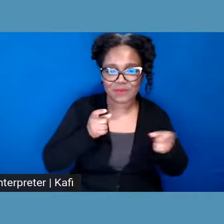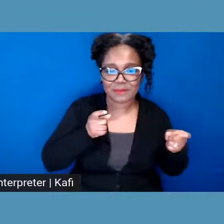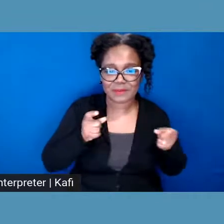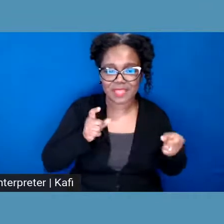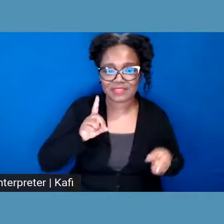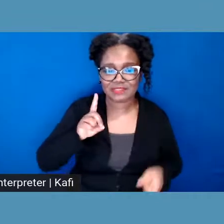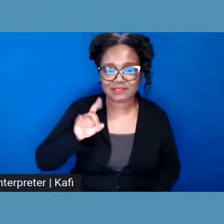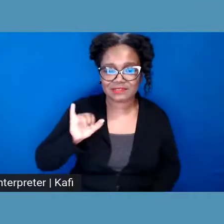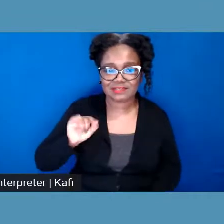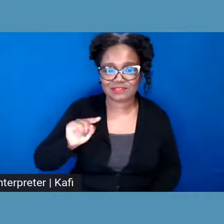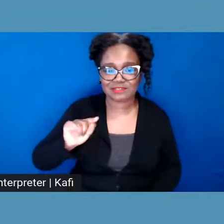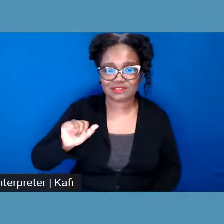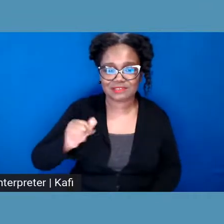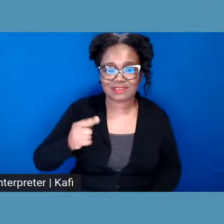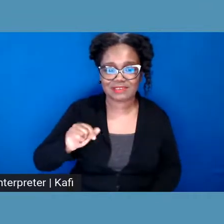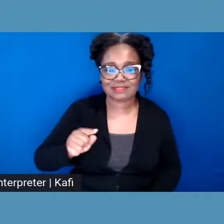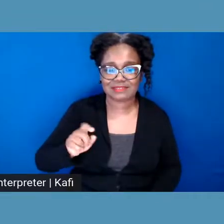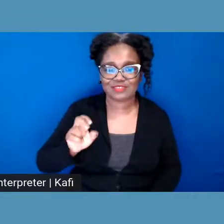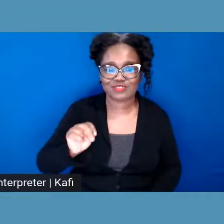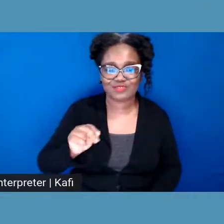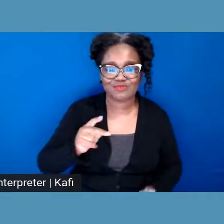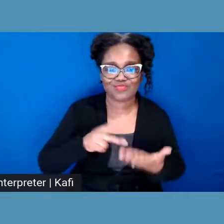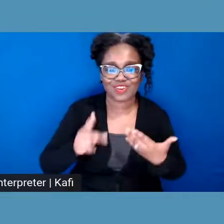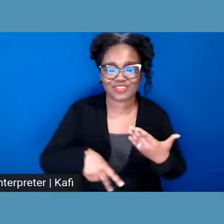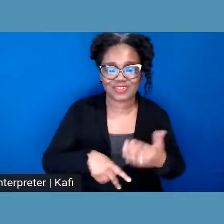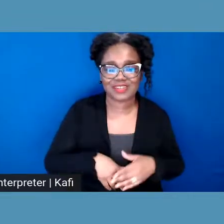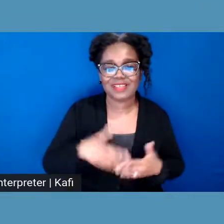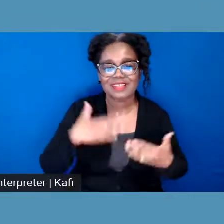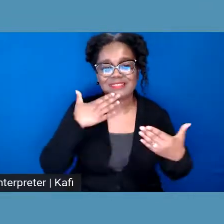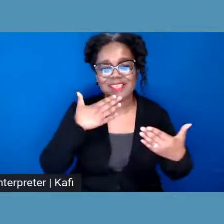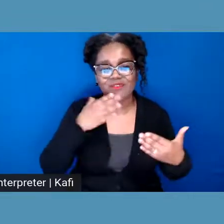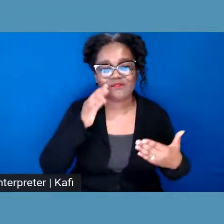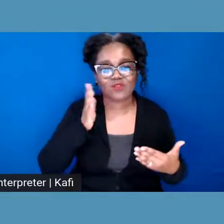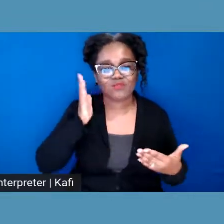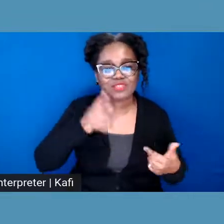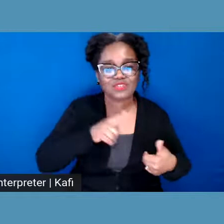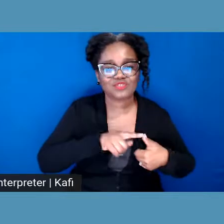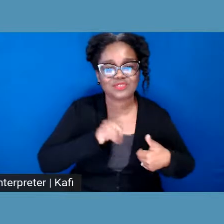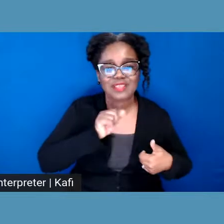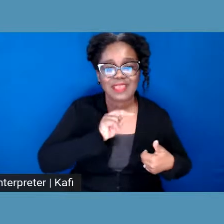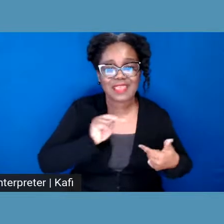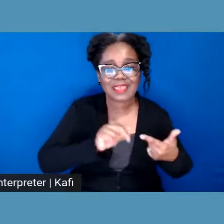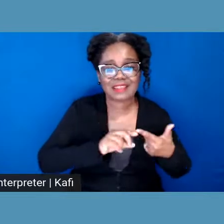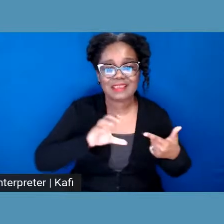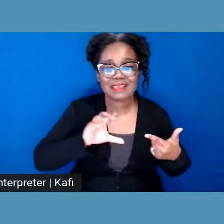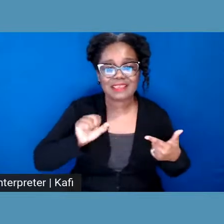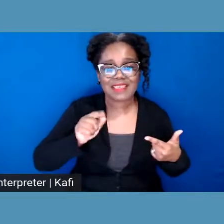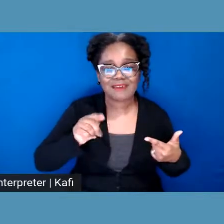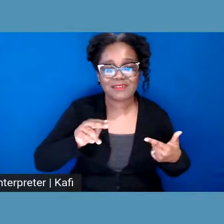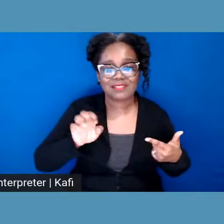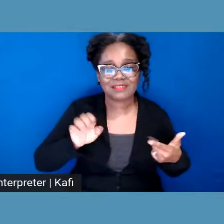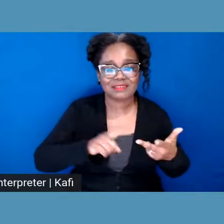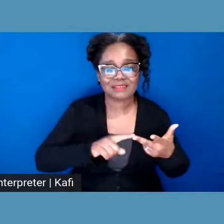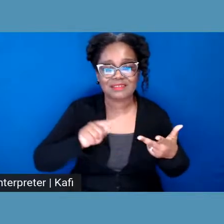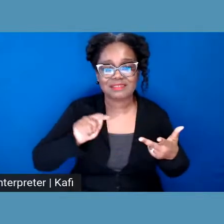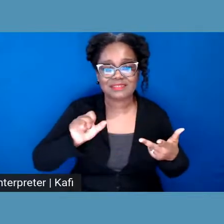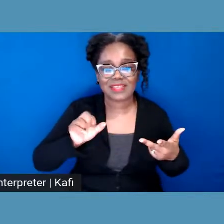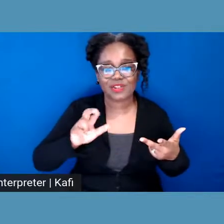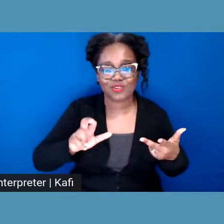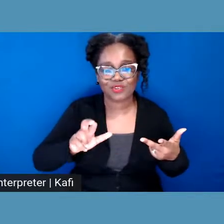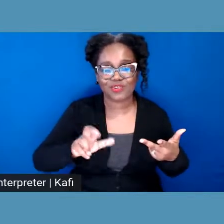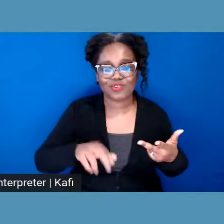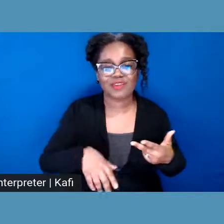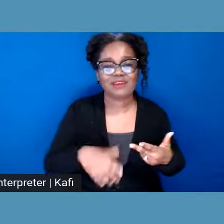digitization projects. Thank you to our presenters, and Carolyne and Taylor. As we mentioned prior, there will be